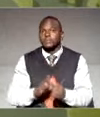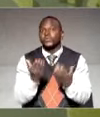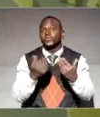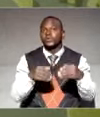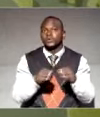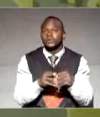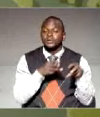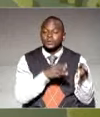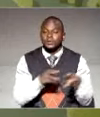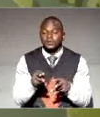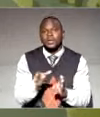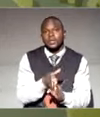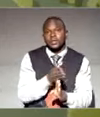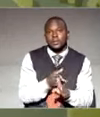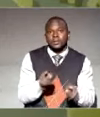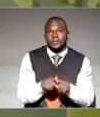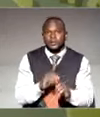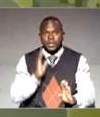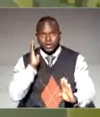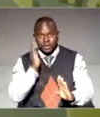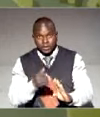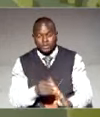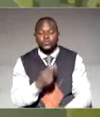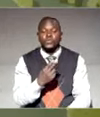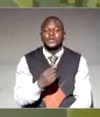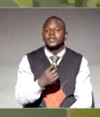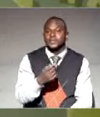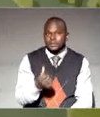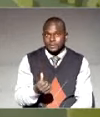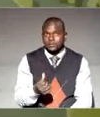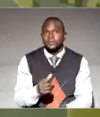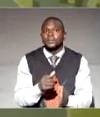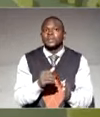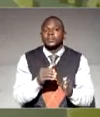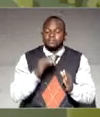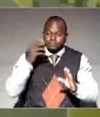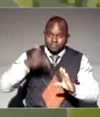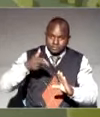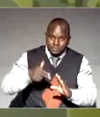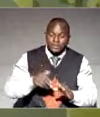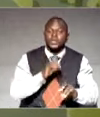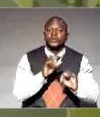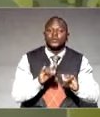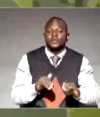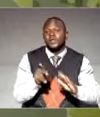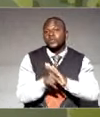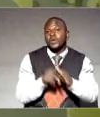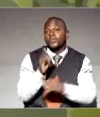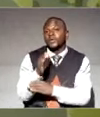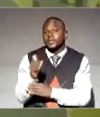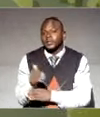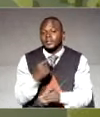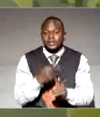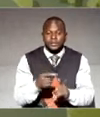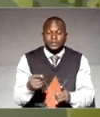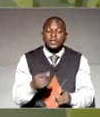commitments, strategic guidelines and directives of 2016. Updating the media at the office of the Prime Minister in Kampala during